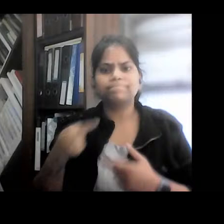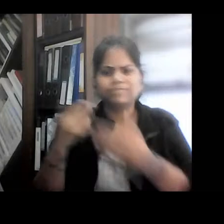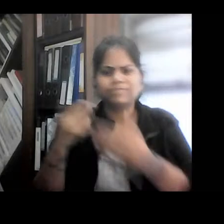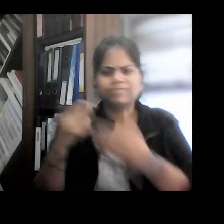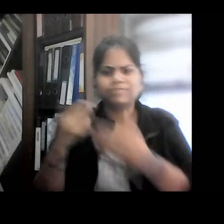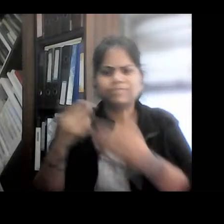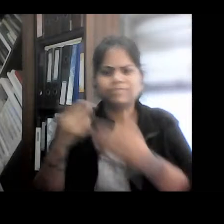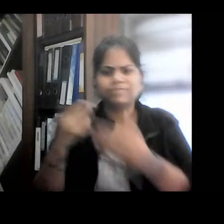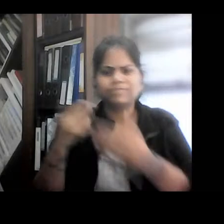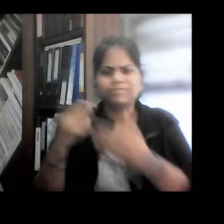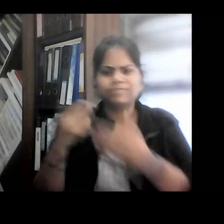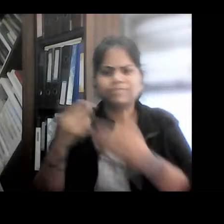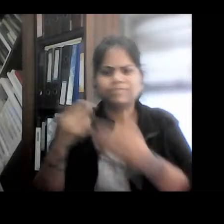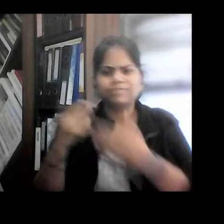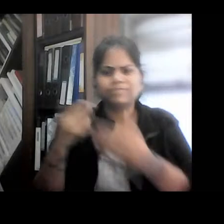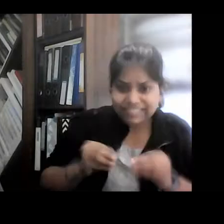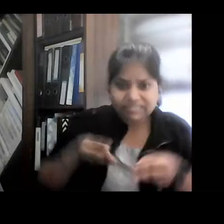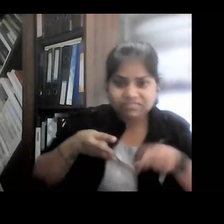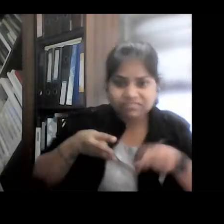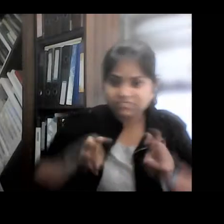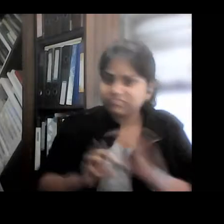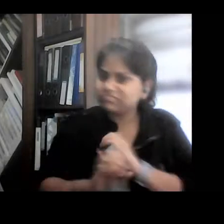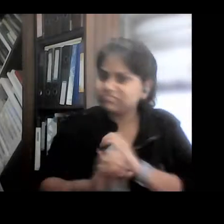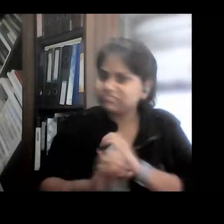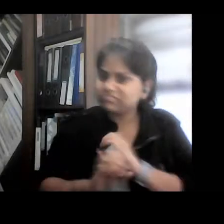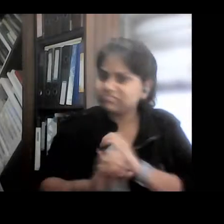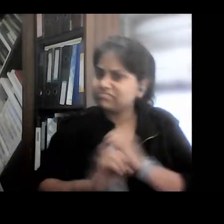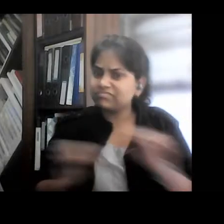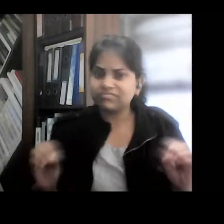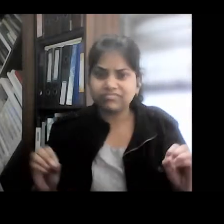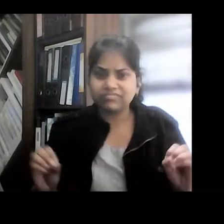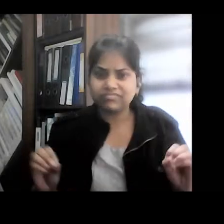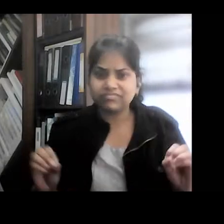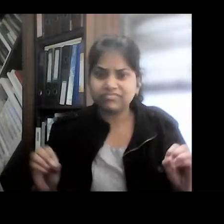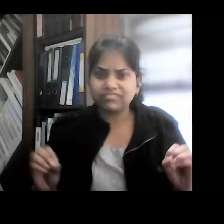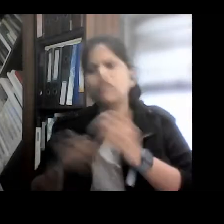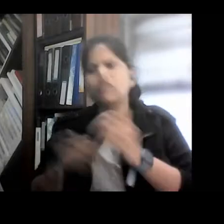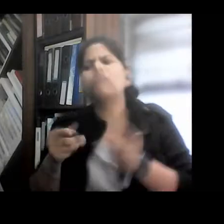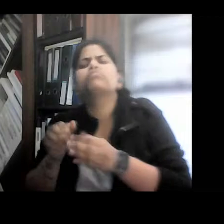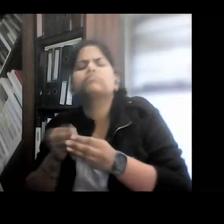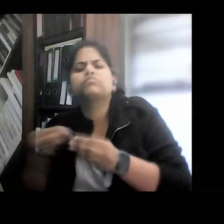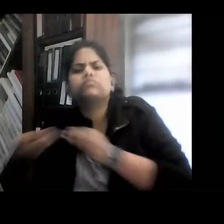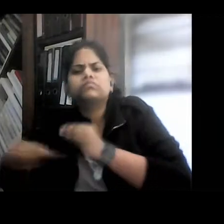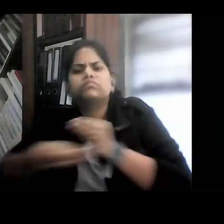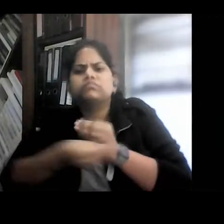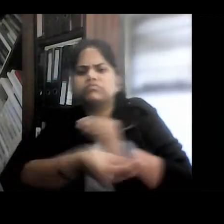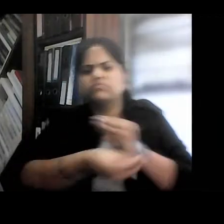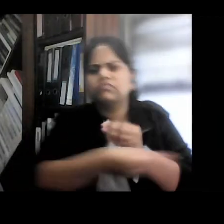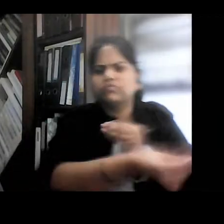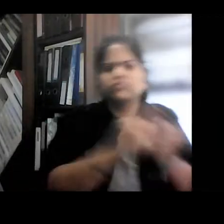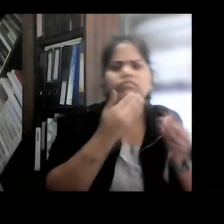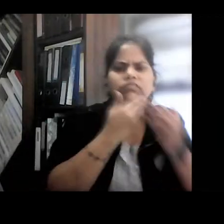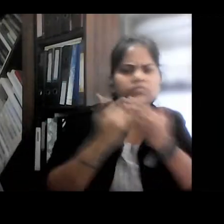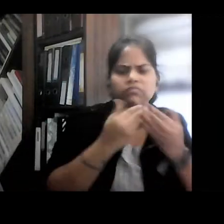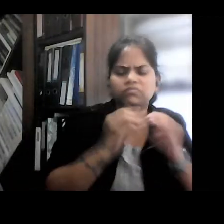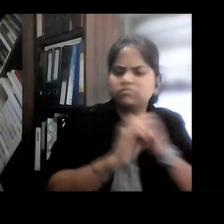children in the village school or in any other school nearby. Therefore, formal education was no longer available to